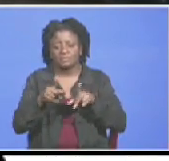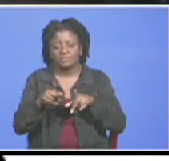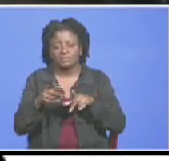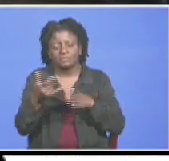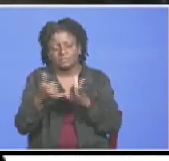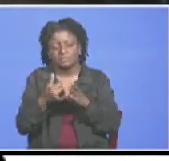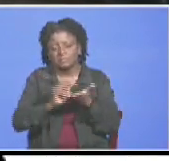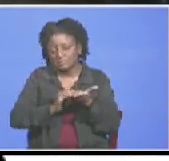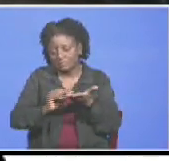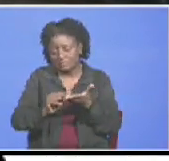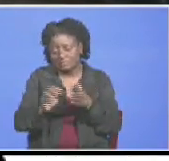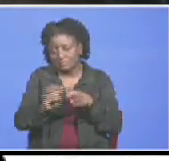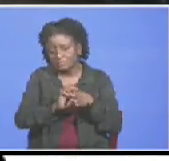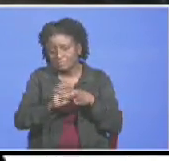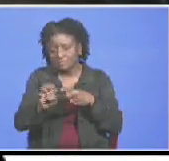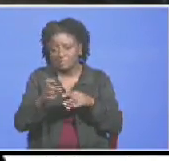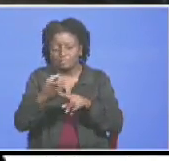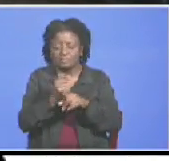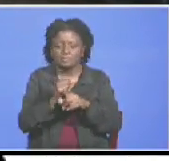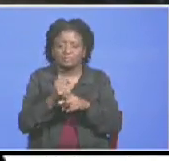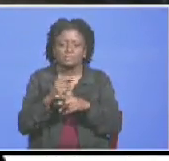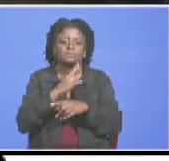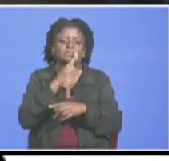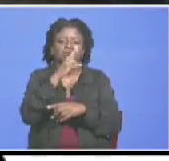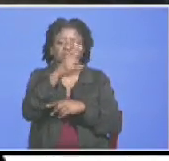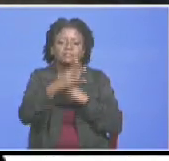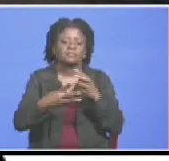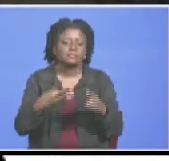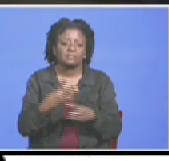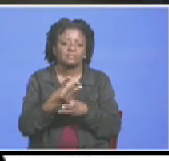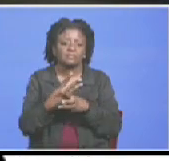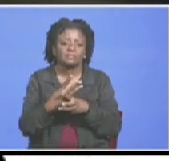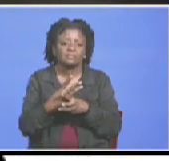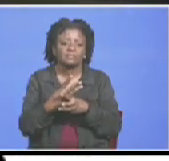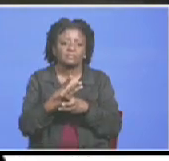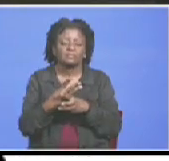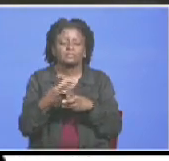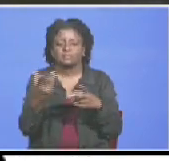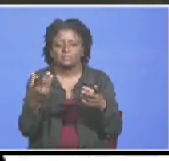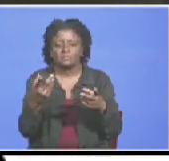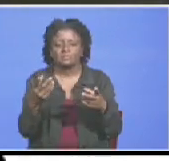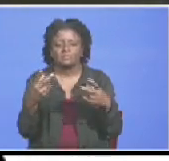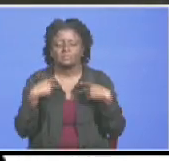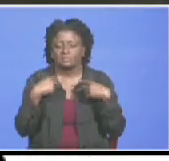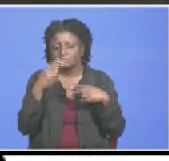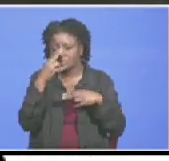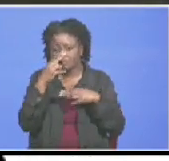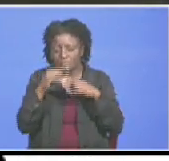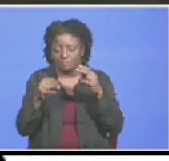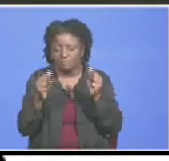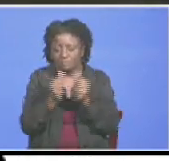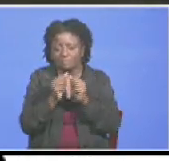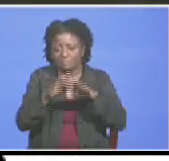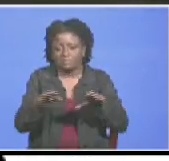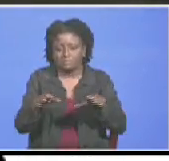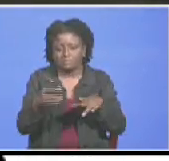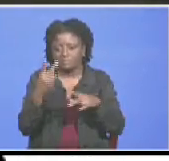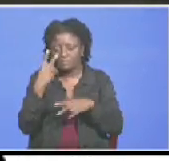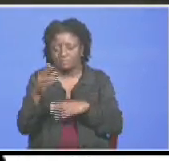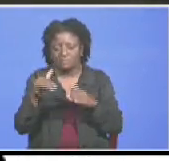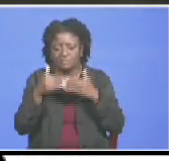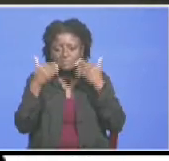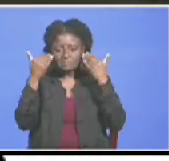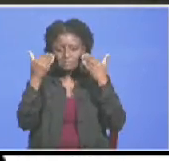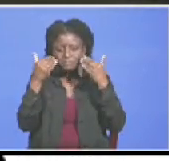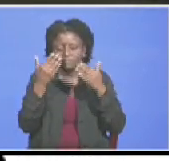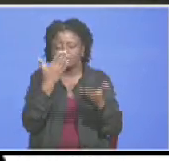for anybody. They can come out, even adults, have fun with their children, see their smiles on their faces, and it's just a good